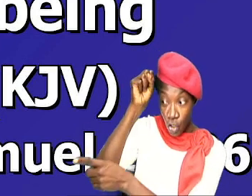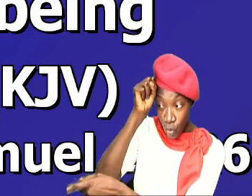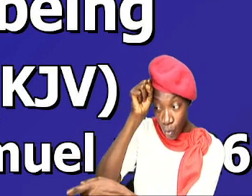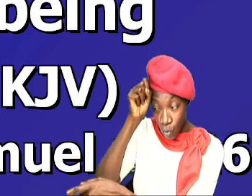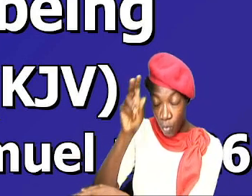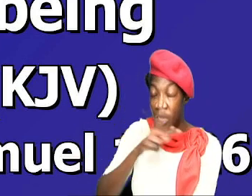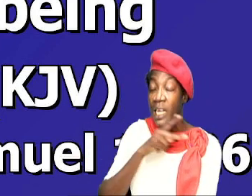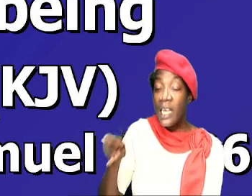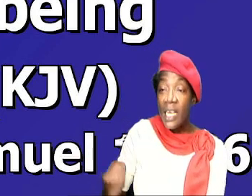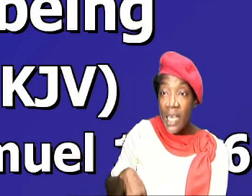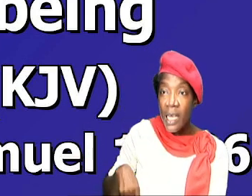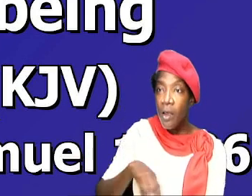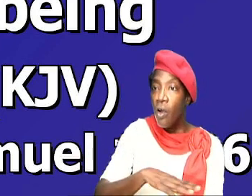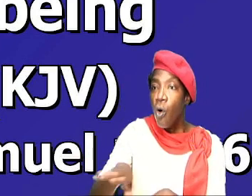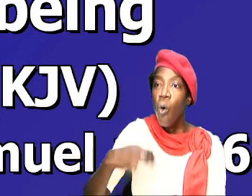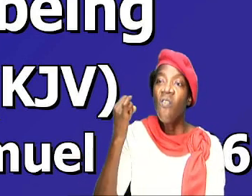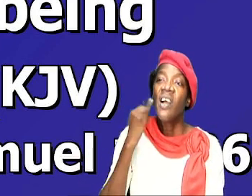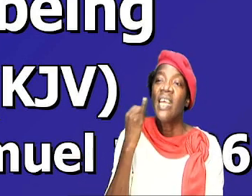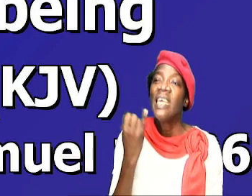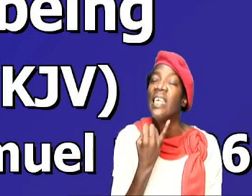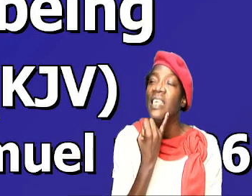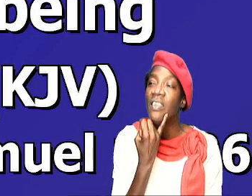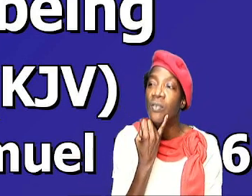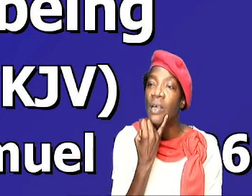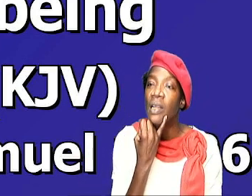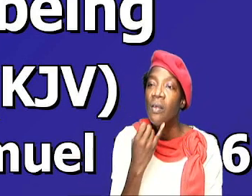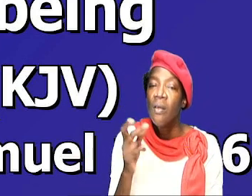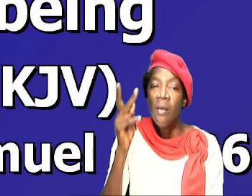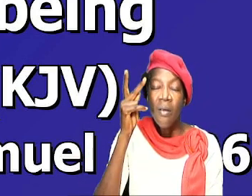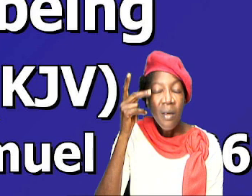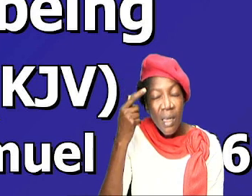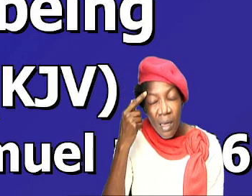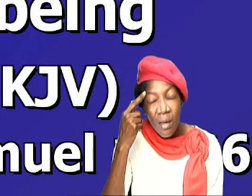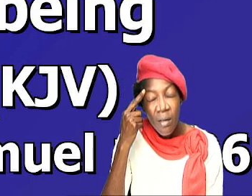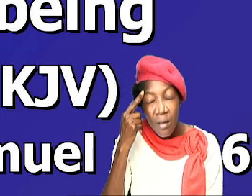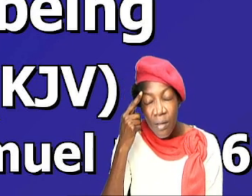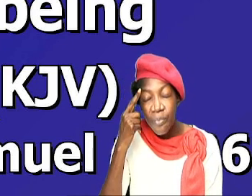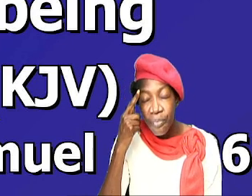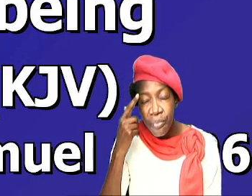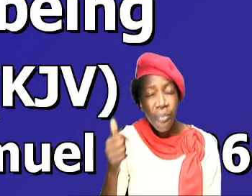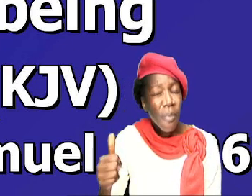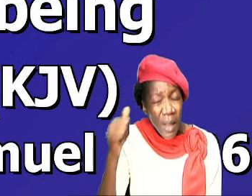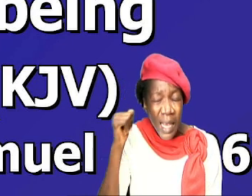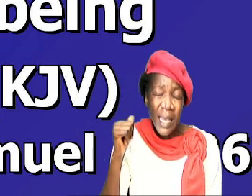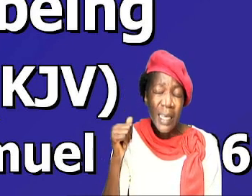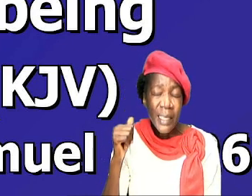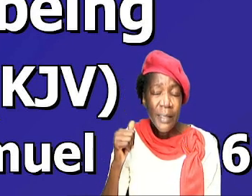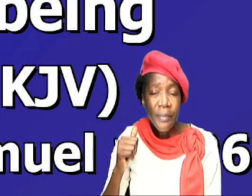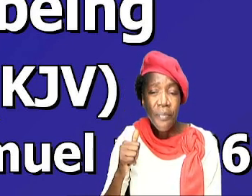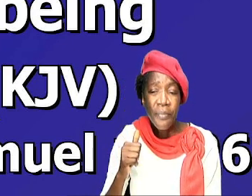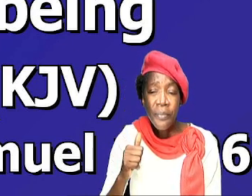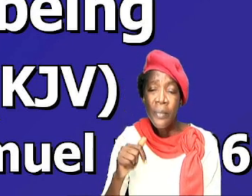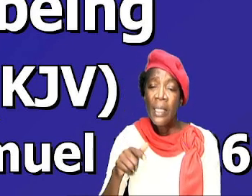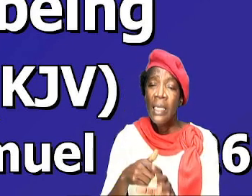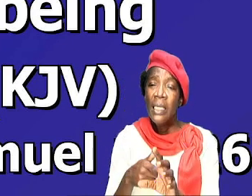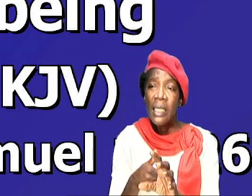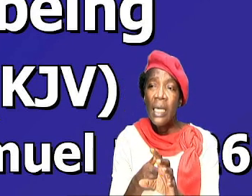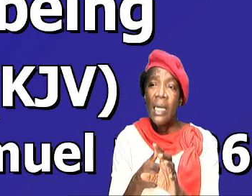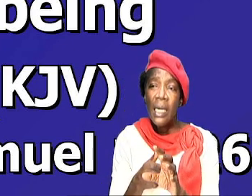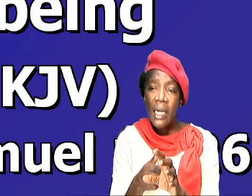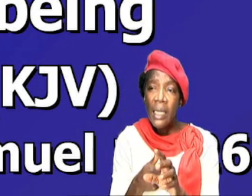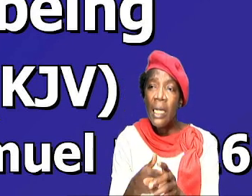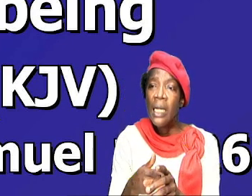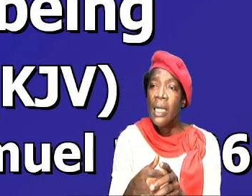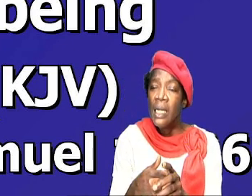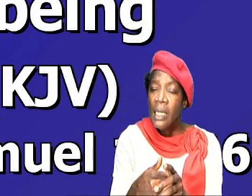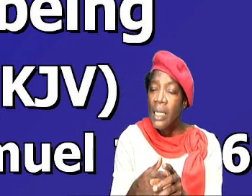over Israel. So as we look back a little bit of recap, we want to start by looking at the dialogue